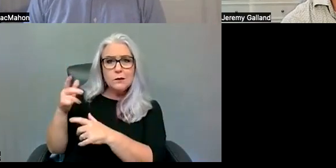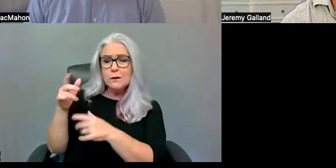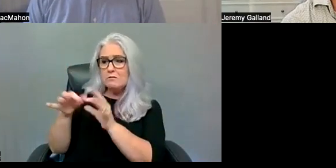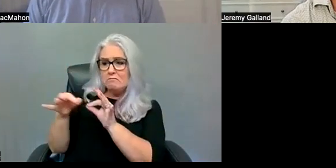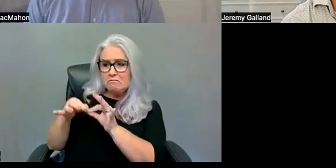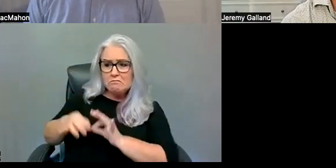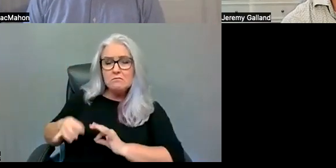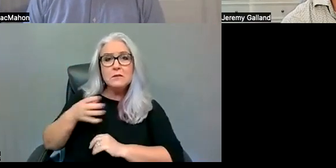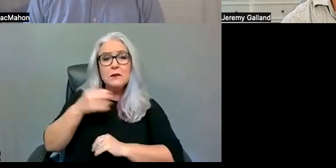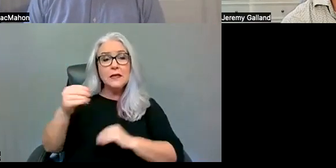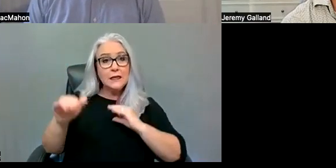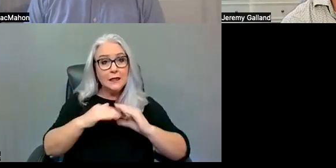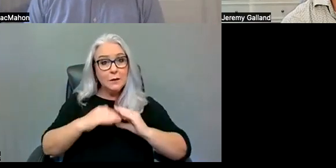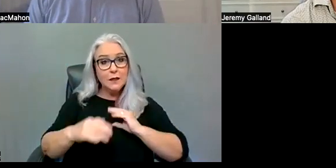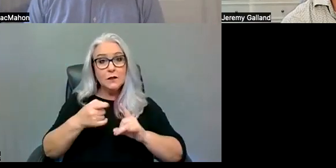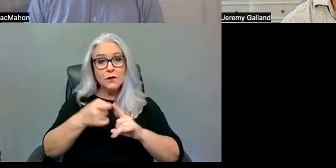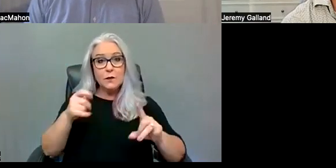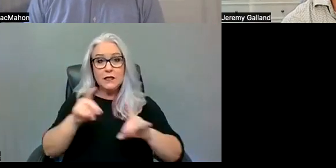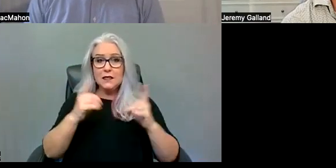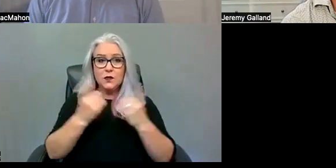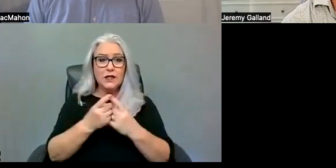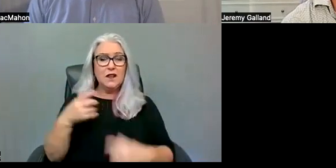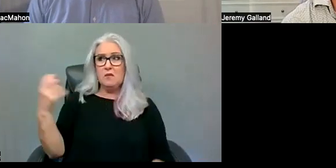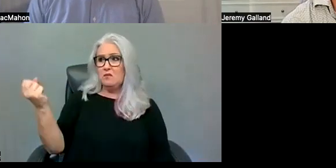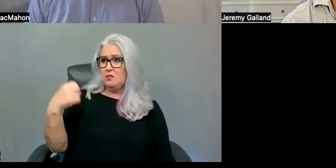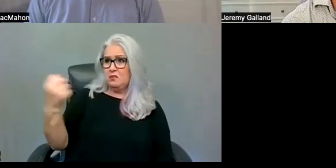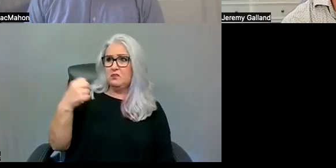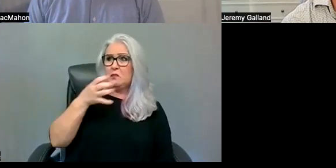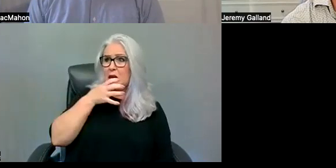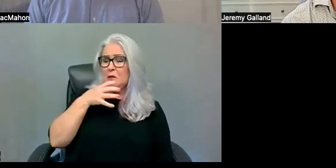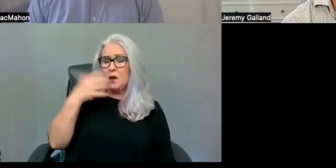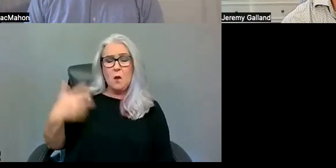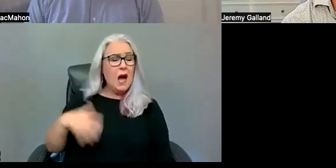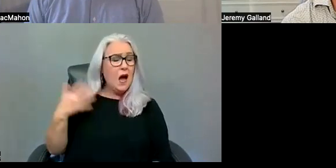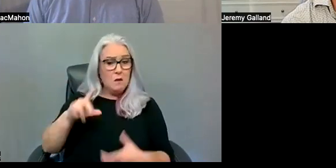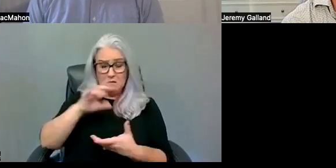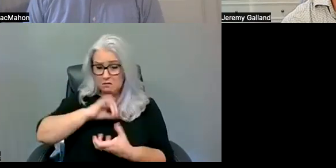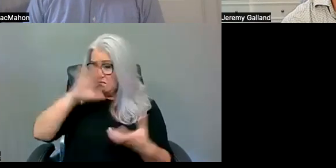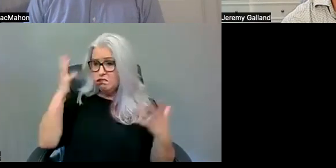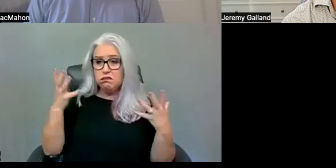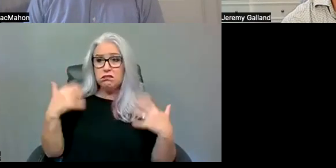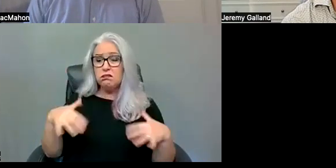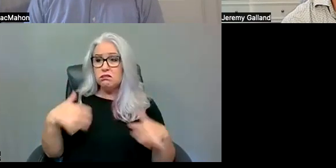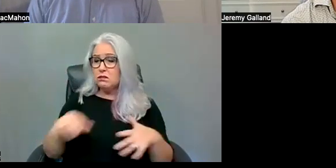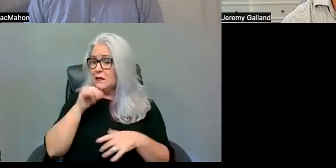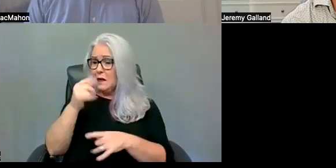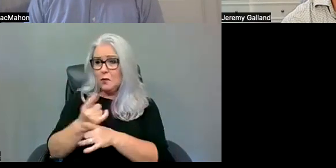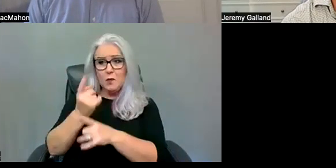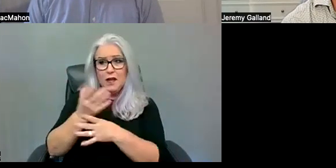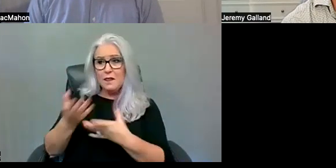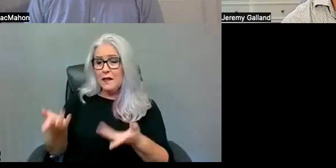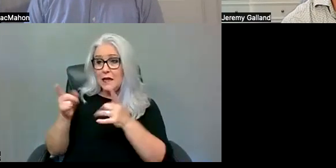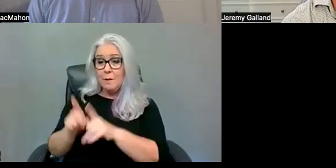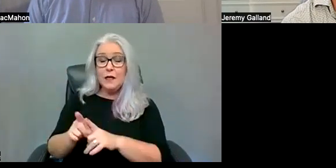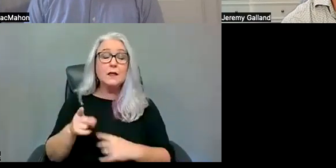emails from the district. They said, oh yes, Mom, there's a ton of inappropriate stuff happening. So we do need